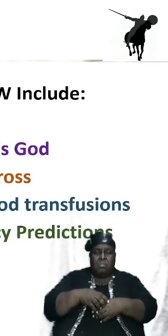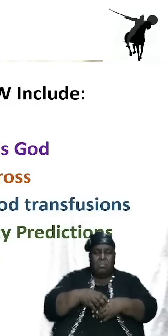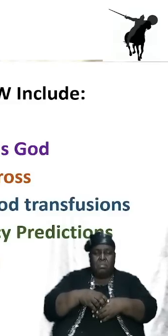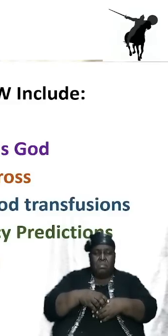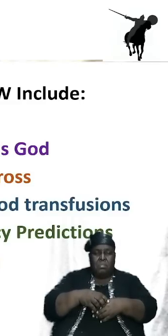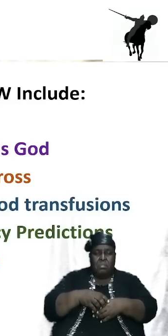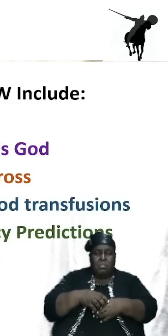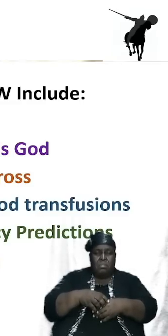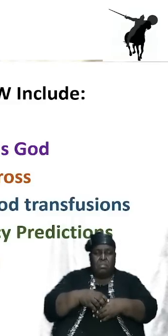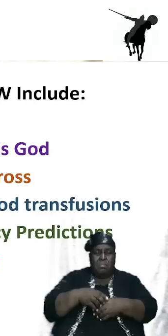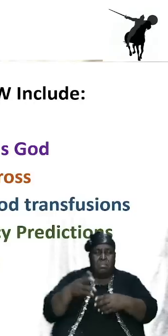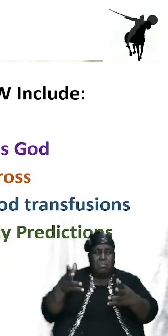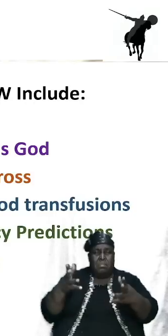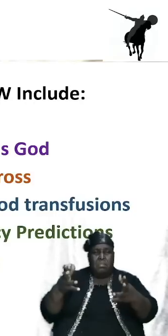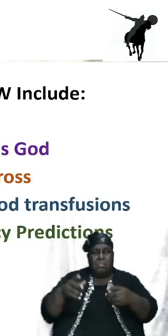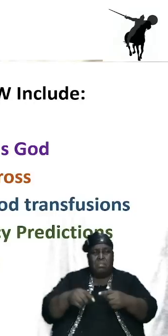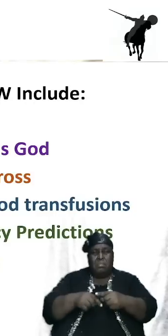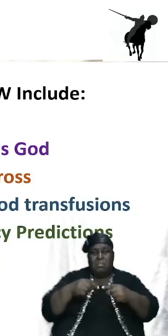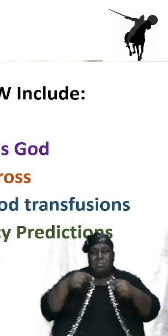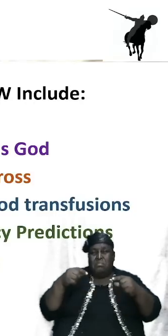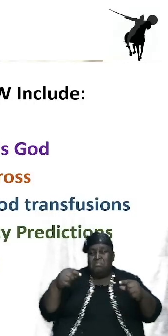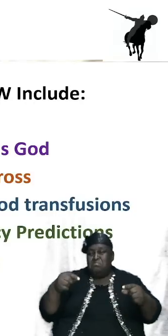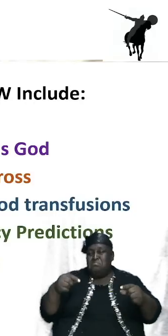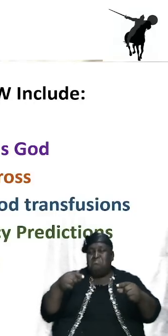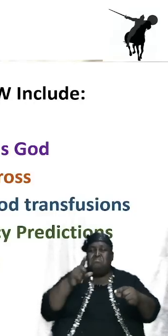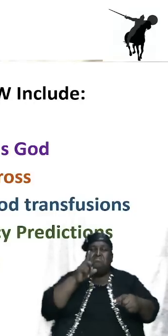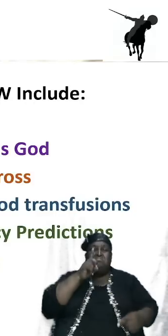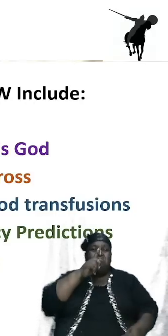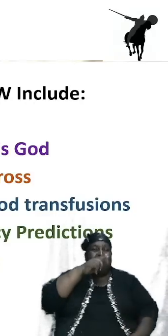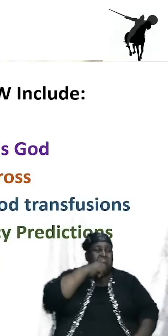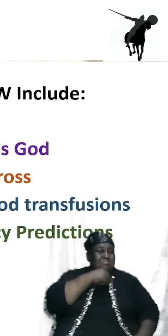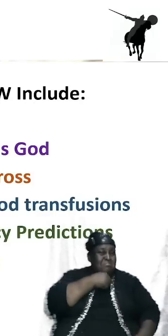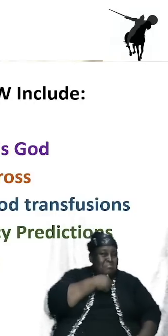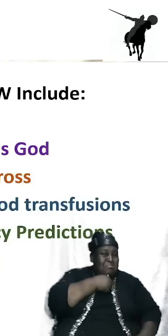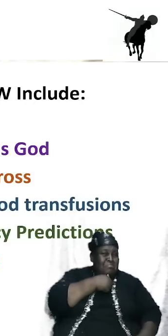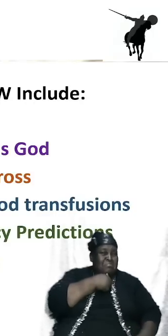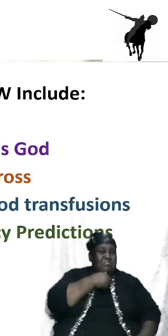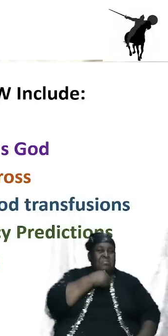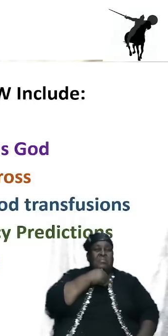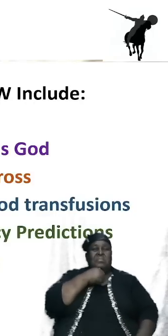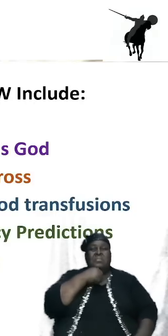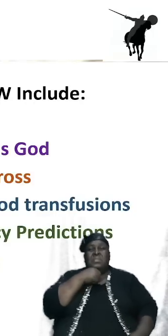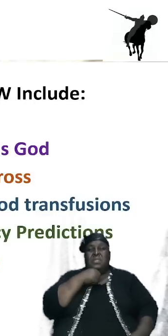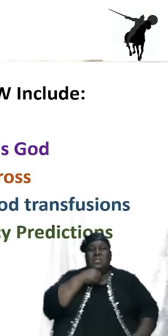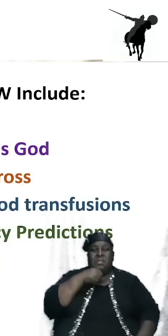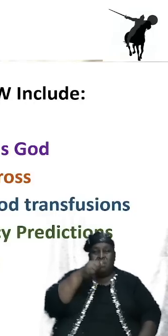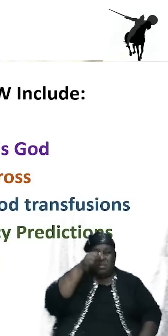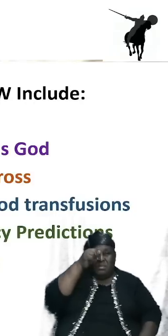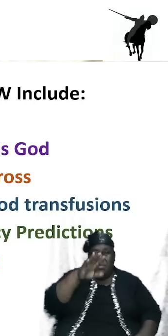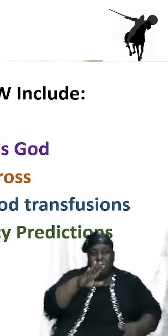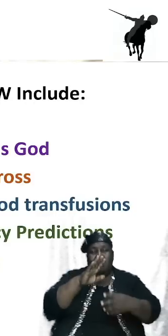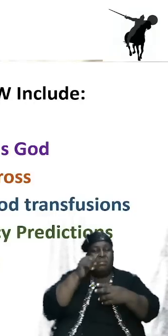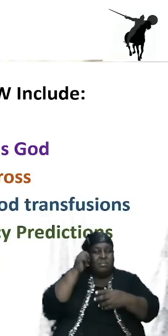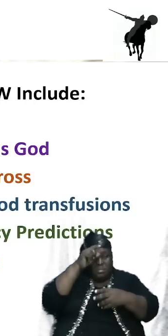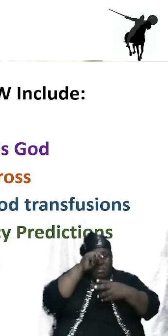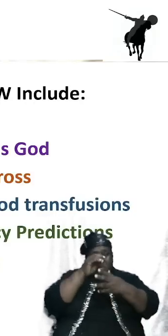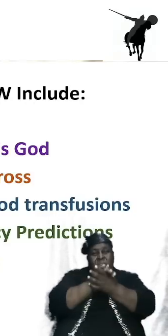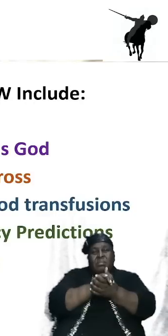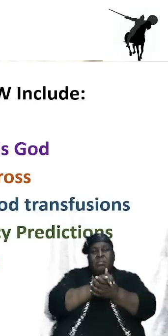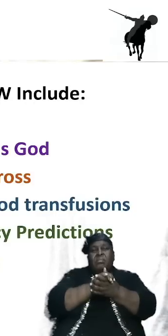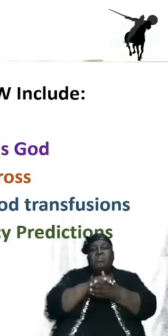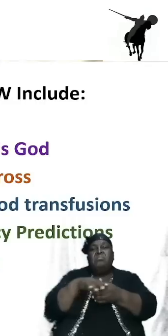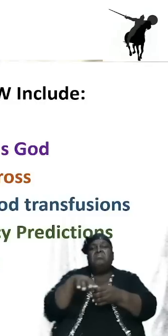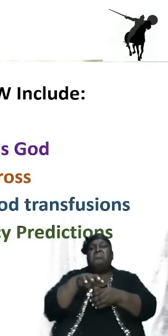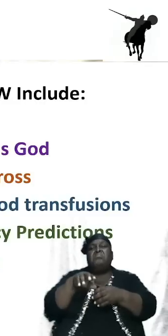time, they came out what is called the Great Disappointment. And from the Great Disappointment, Ellen G. White's husband said he was walking through a